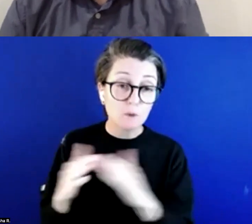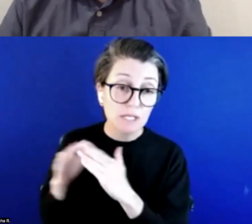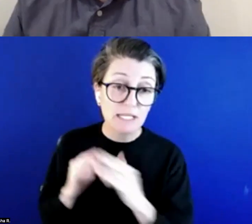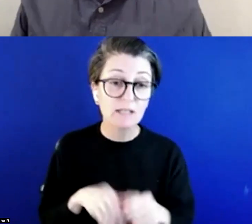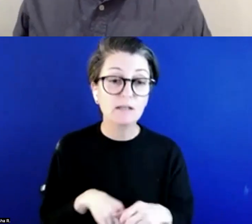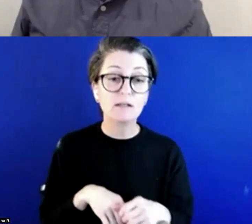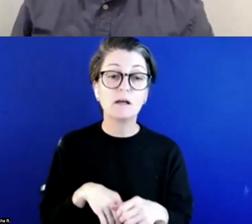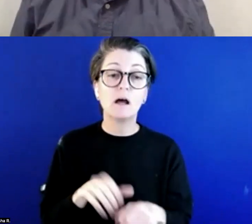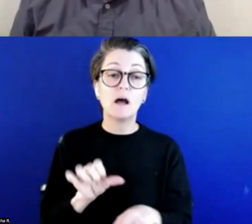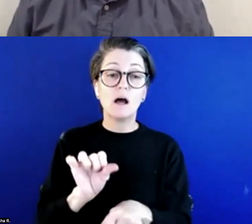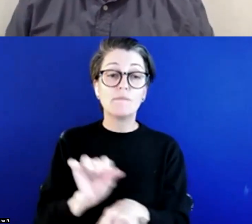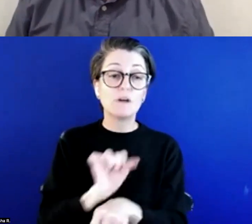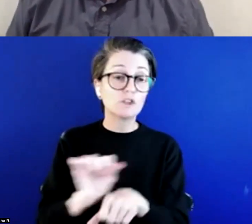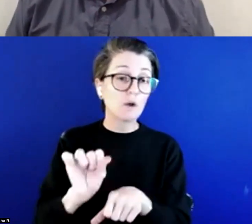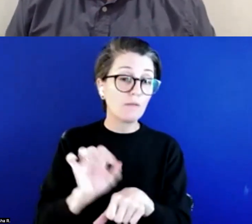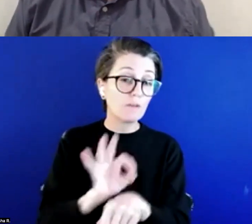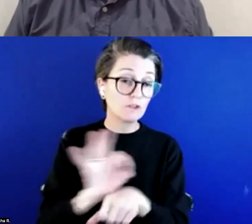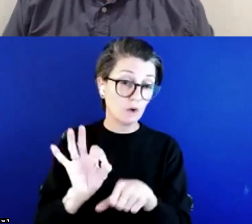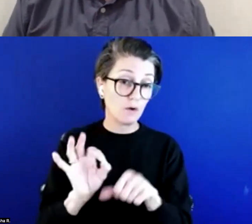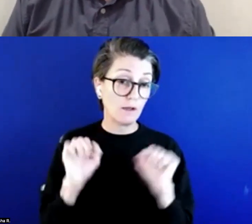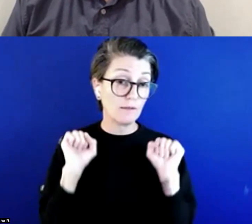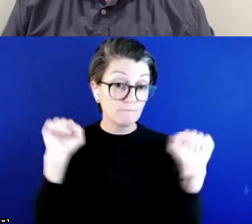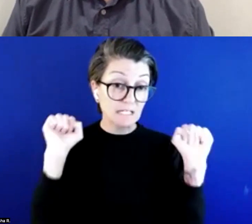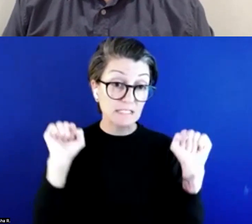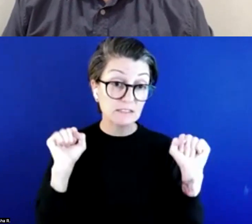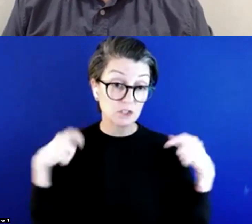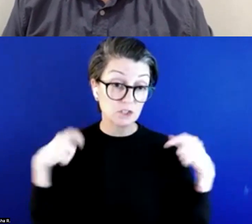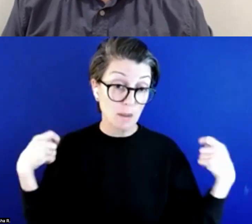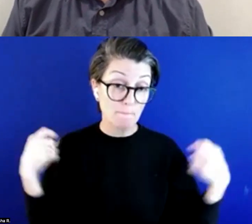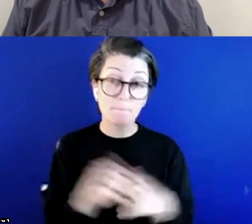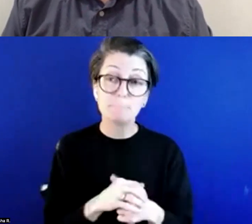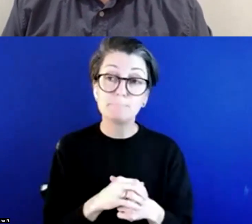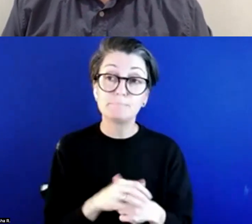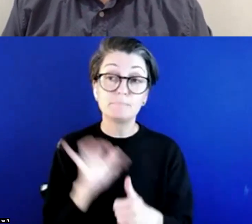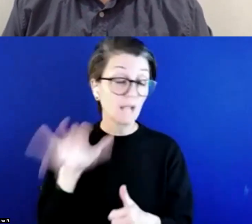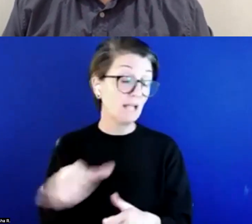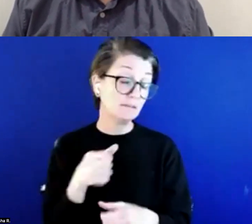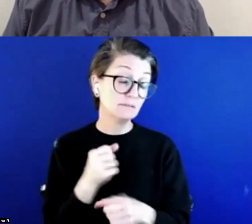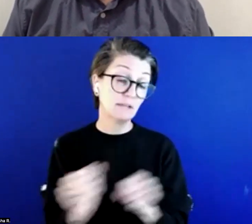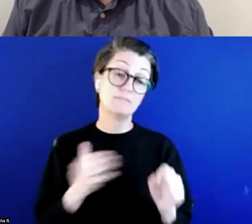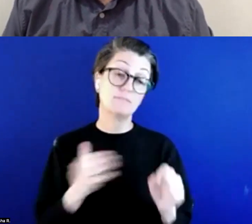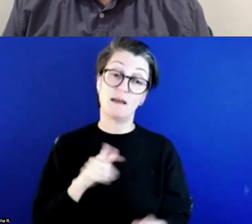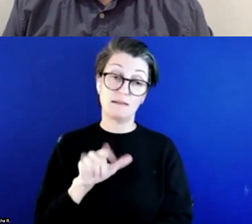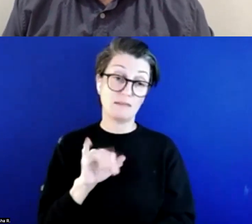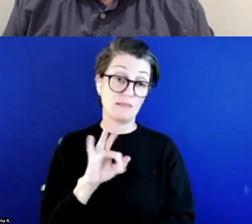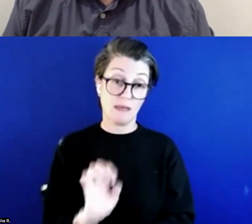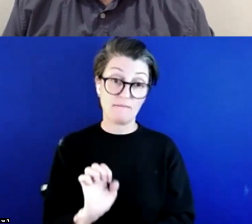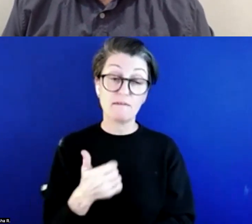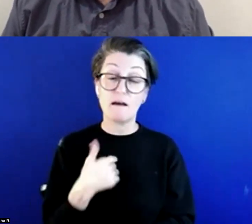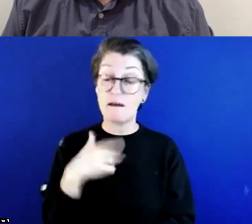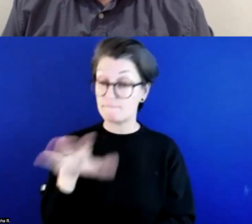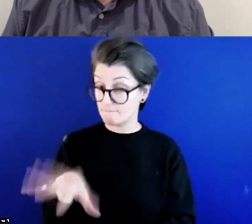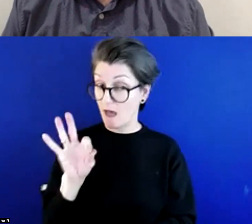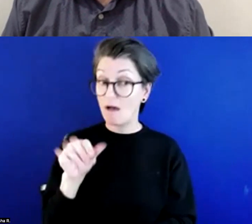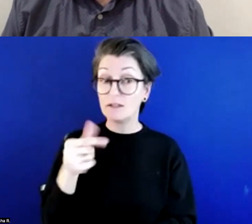fitness gyms. And that's honestly really did save my life, was finding a gym that just had